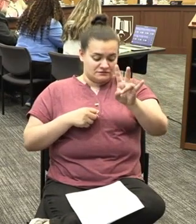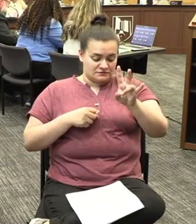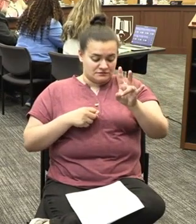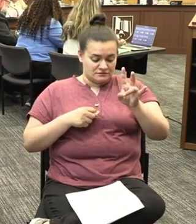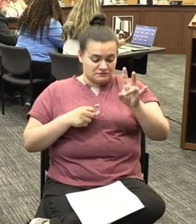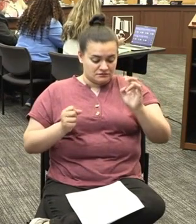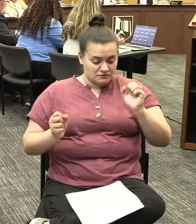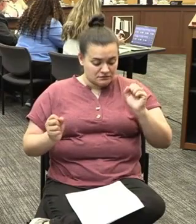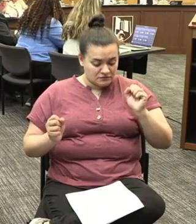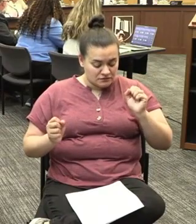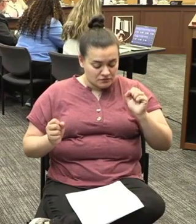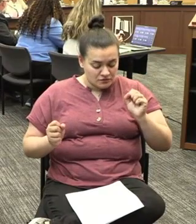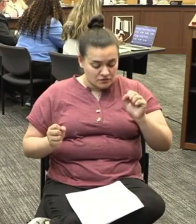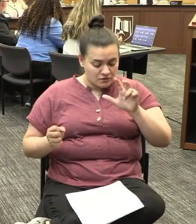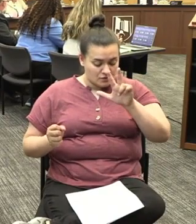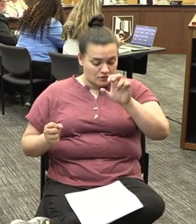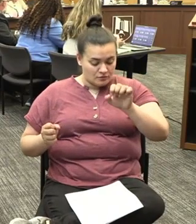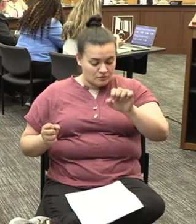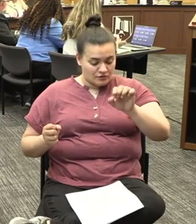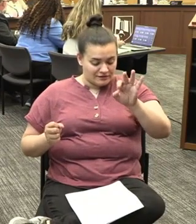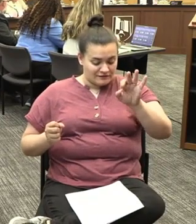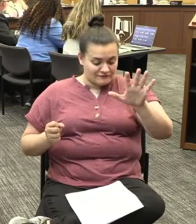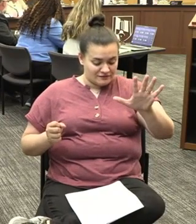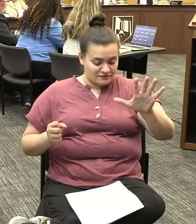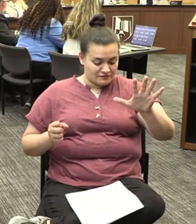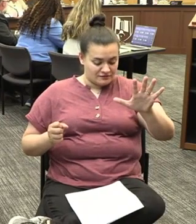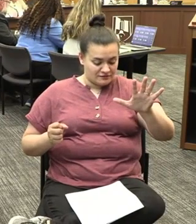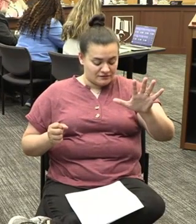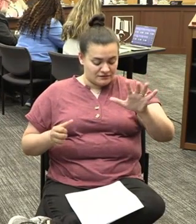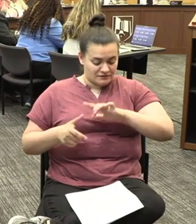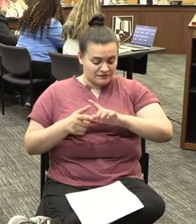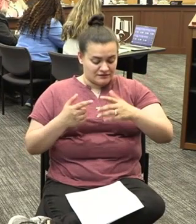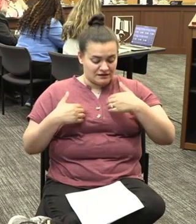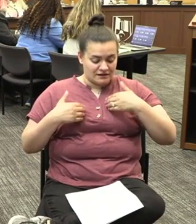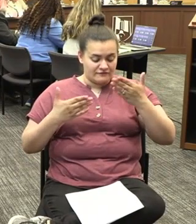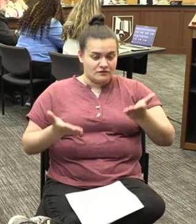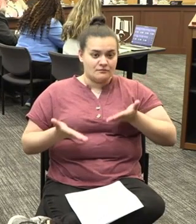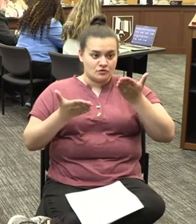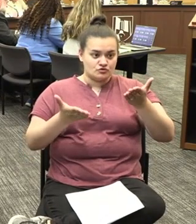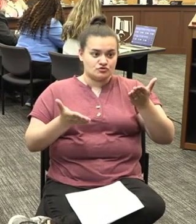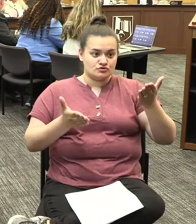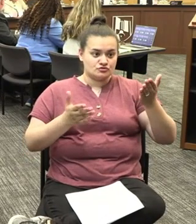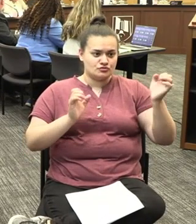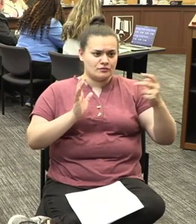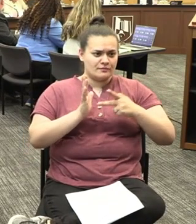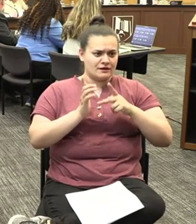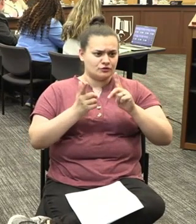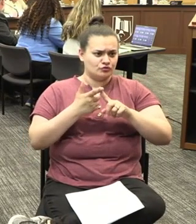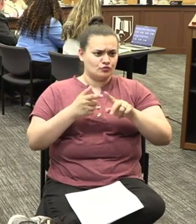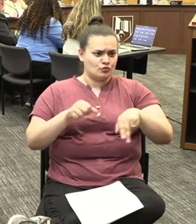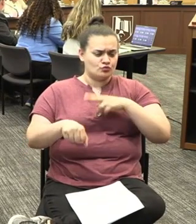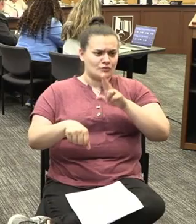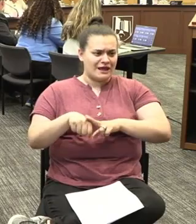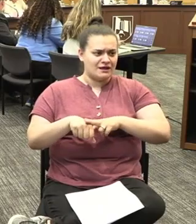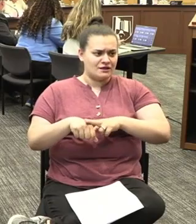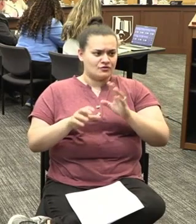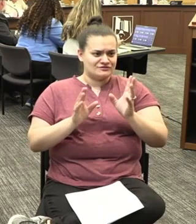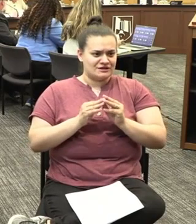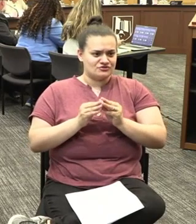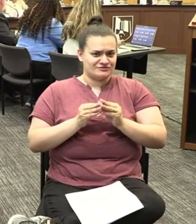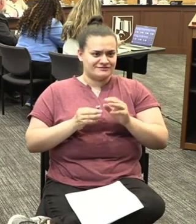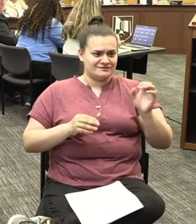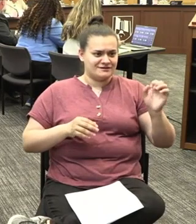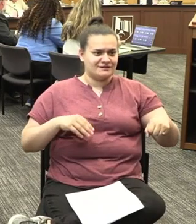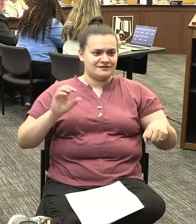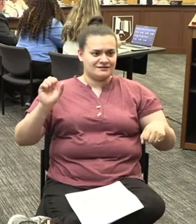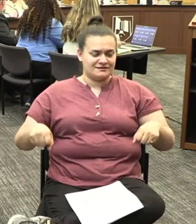motion, 3.95. And then I have a motion to return to regular session. Second. Who